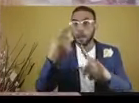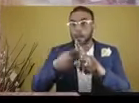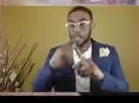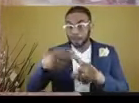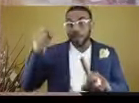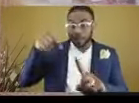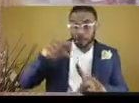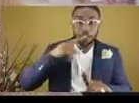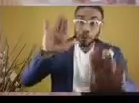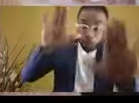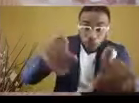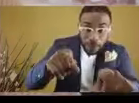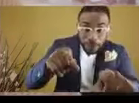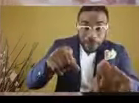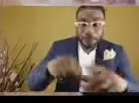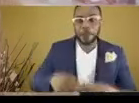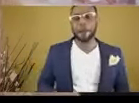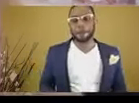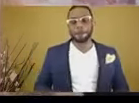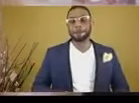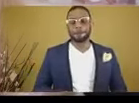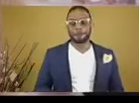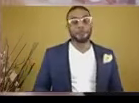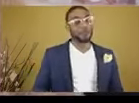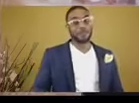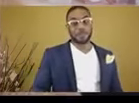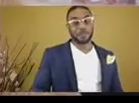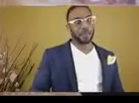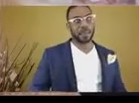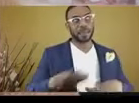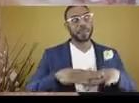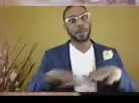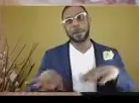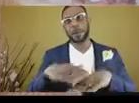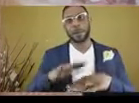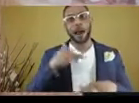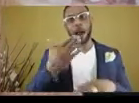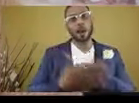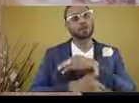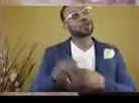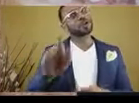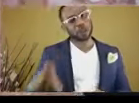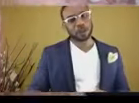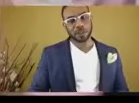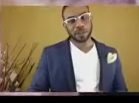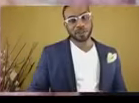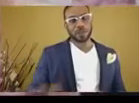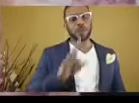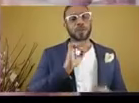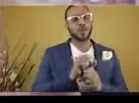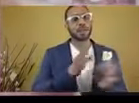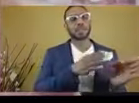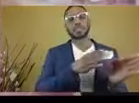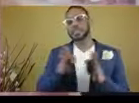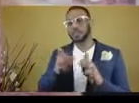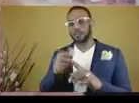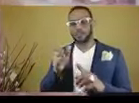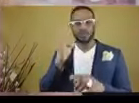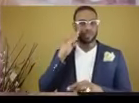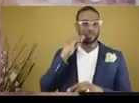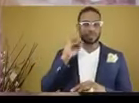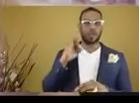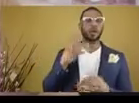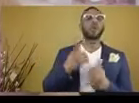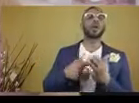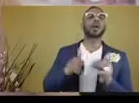would be great. At the bare minimum, our country should really shift from this experience of what can